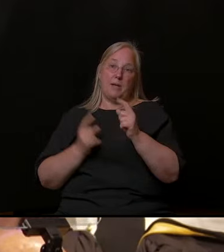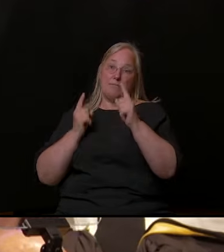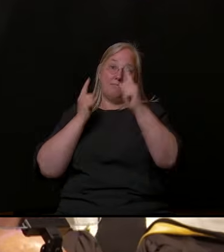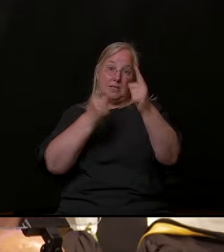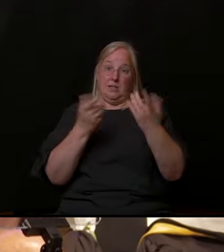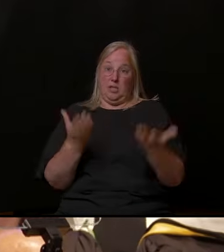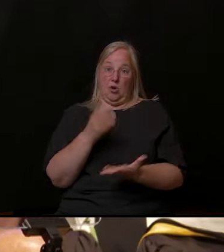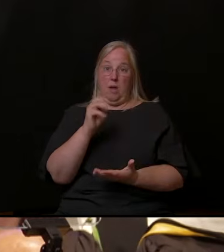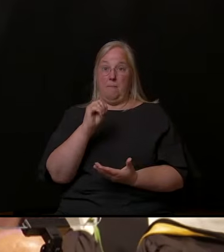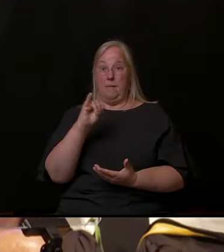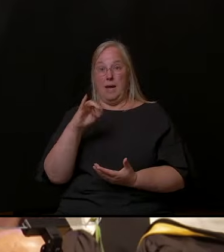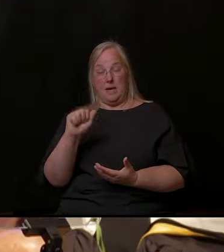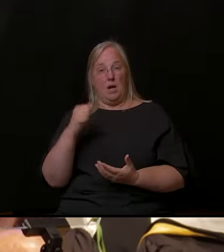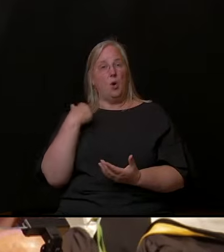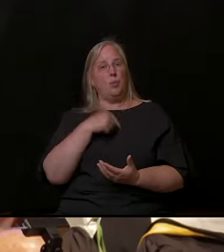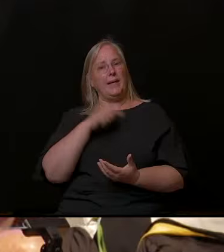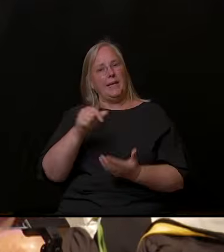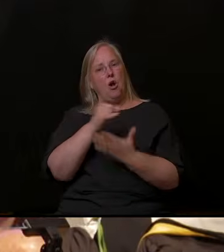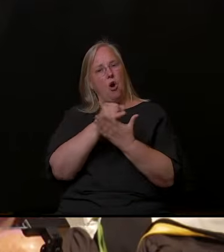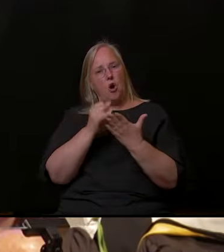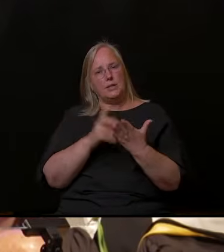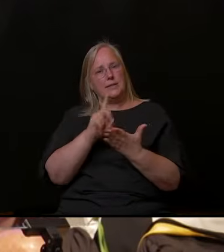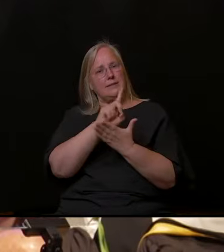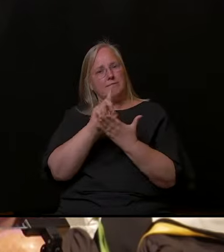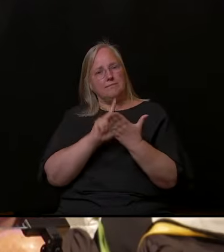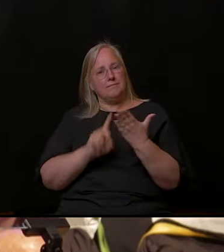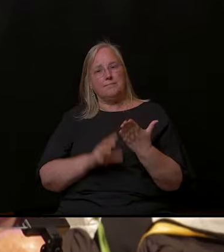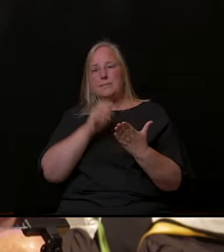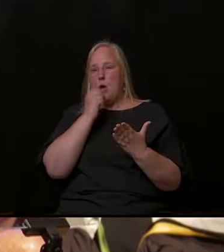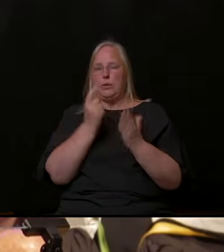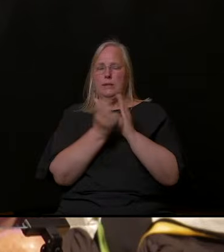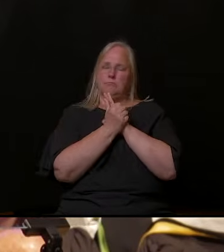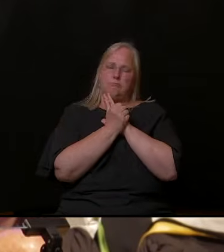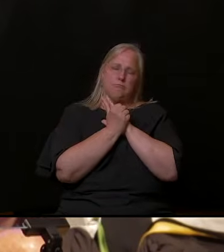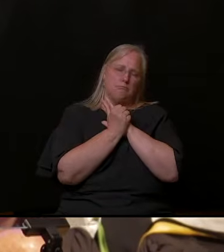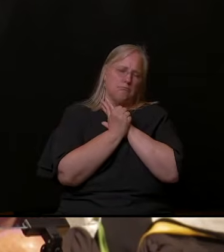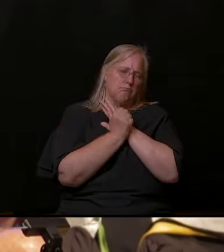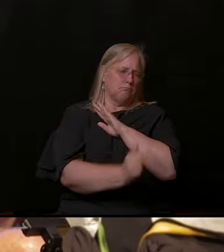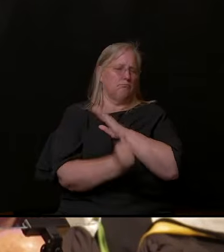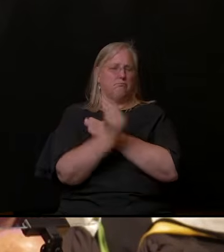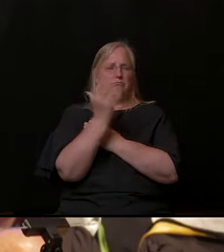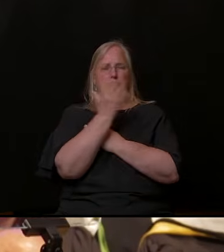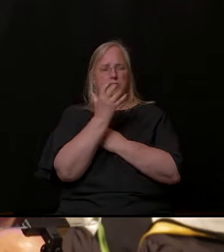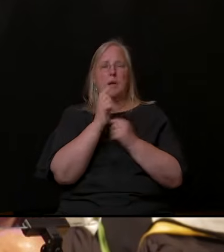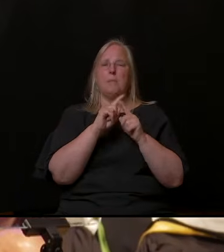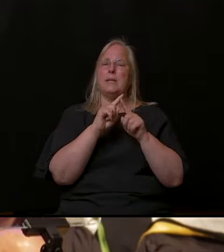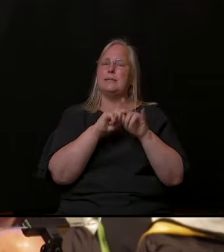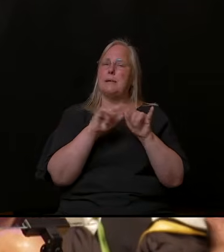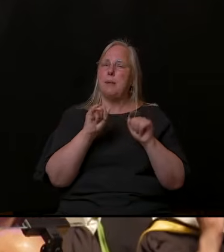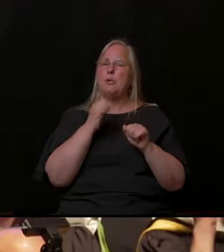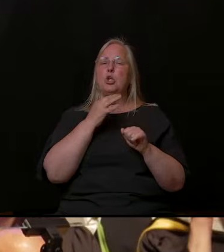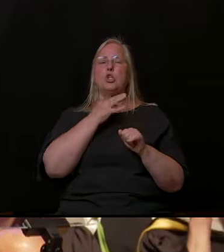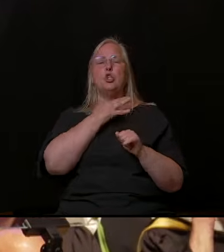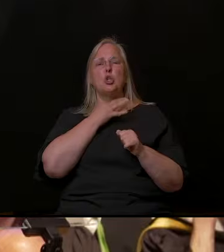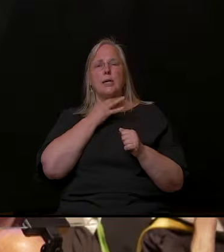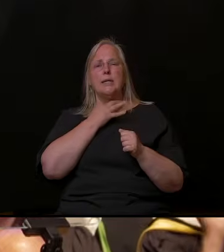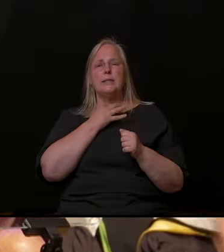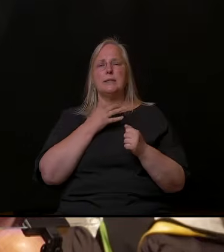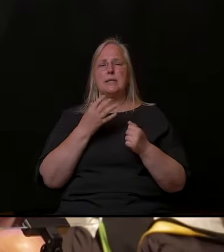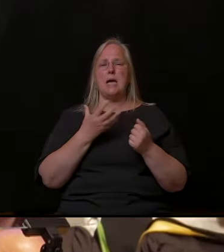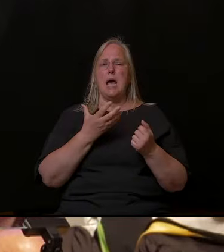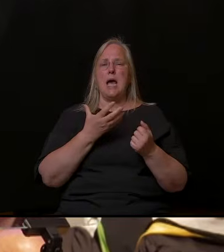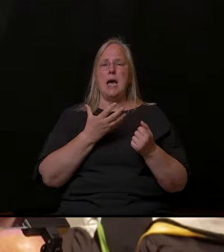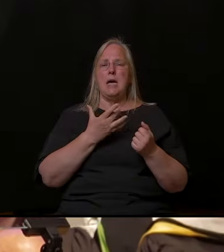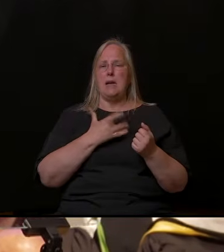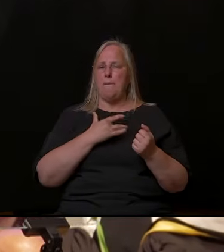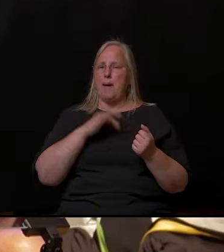MICA. We need artists and designers who are not only gifted and talented, but also curious, compassionate, and